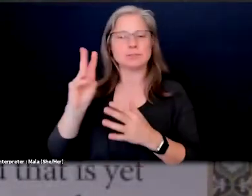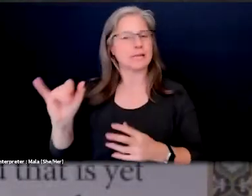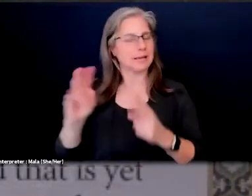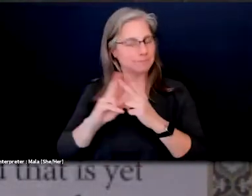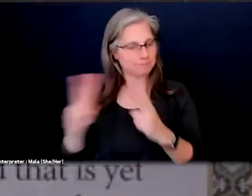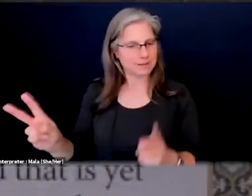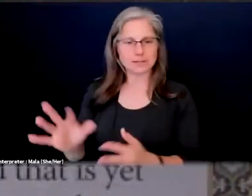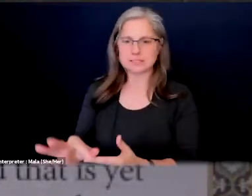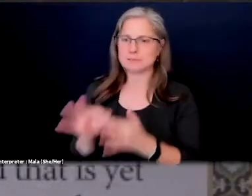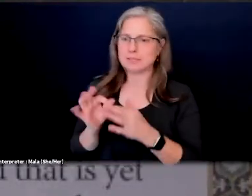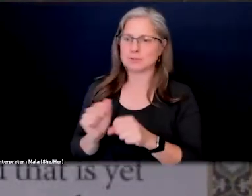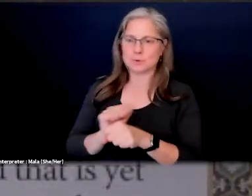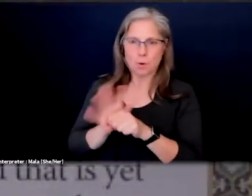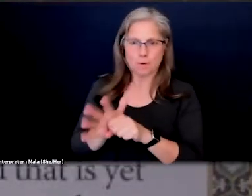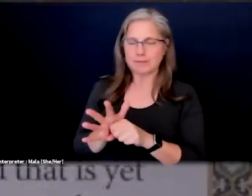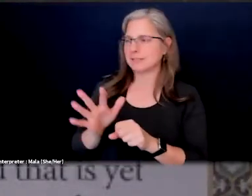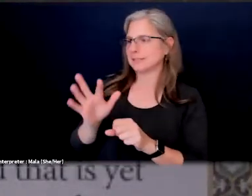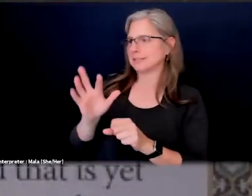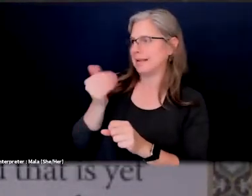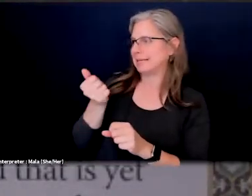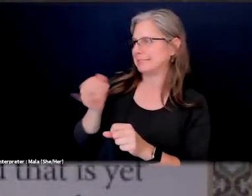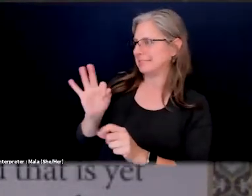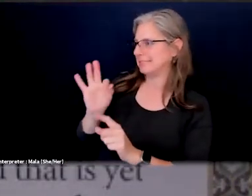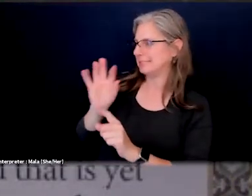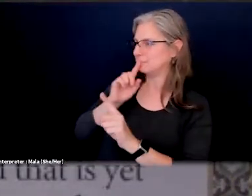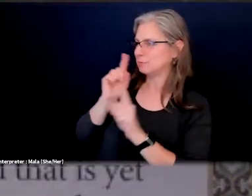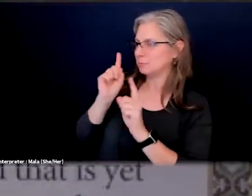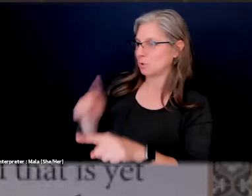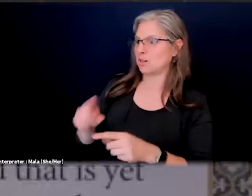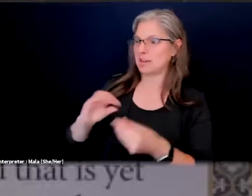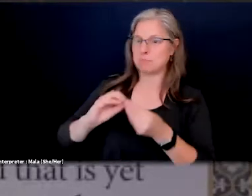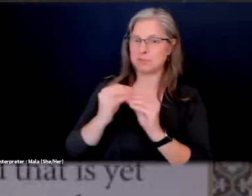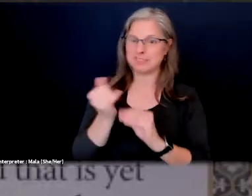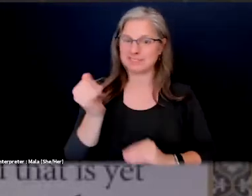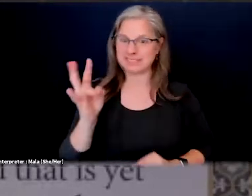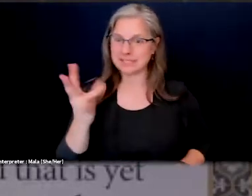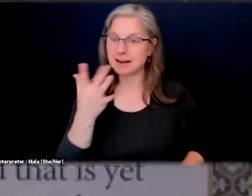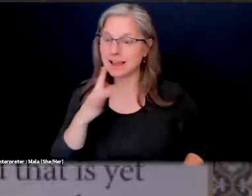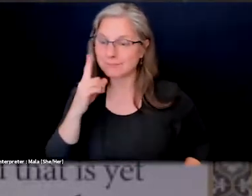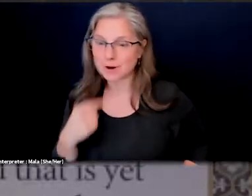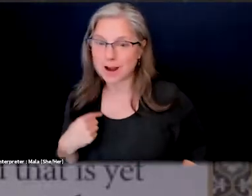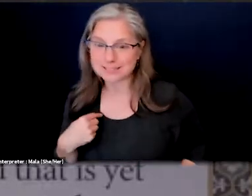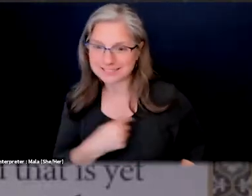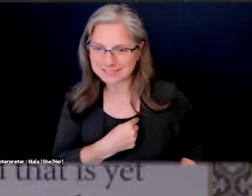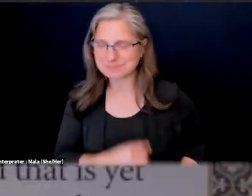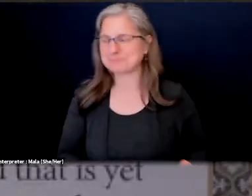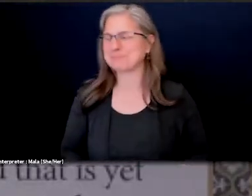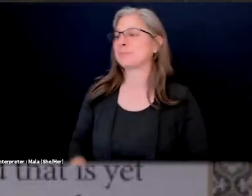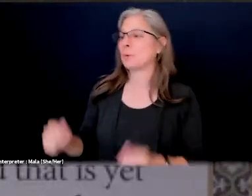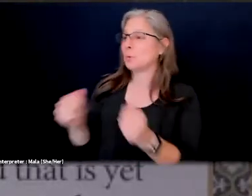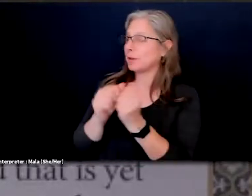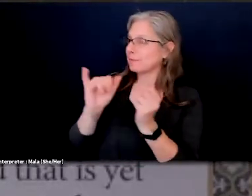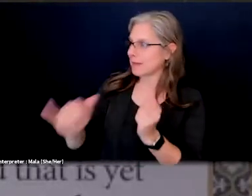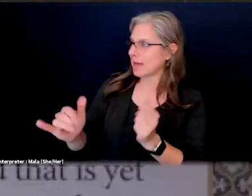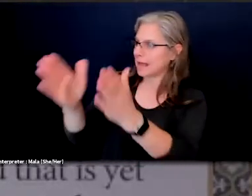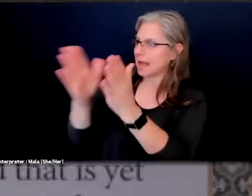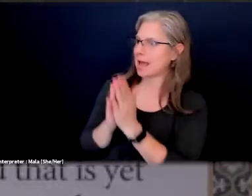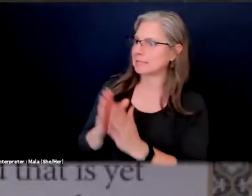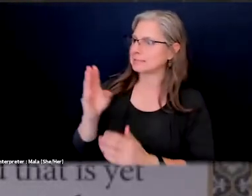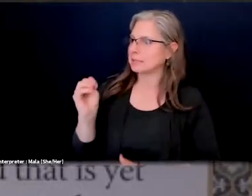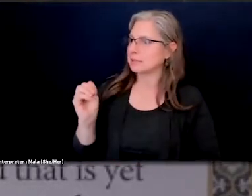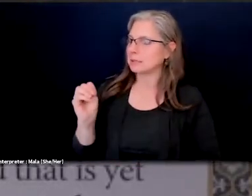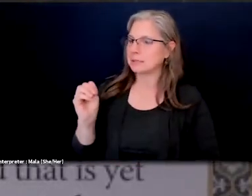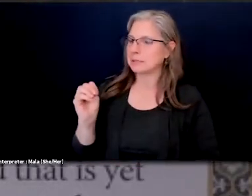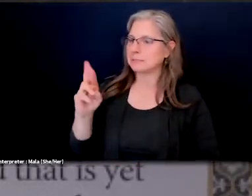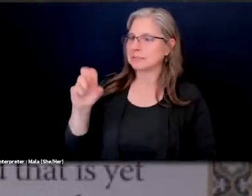special COVID-19 report. Number 17 is lucky for us. With that, I'd like to ask Ms. Trujillo, are there